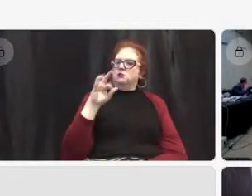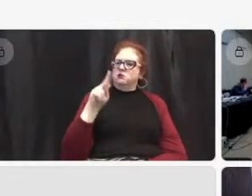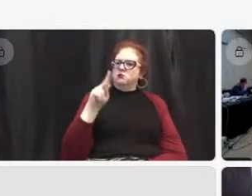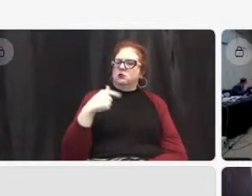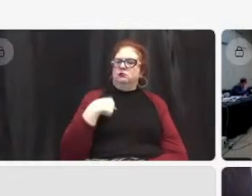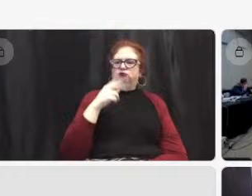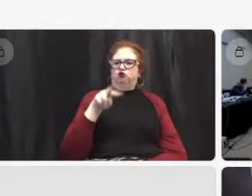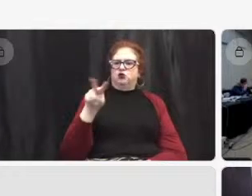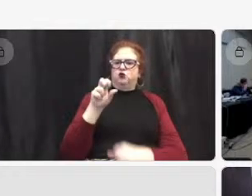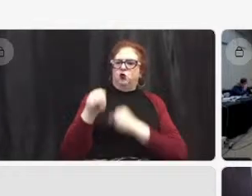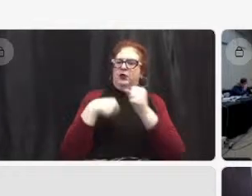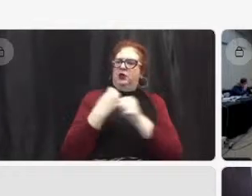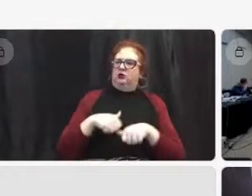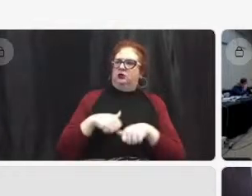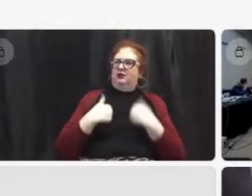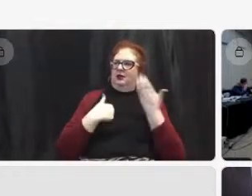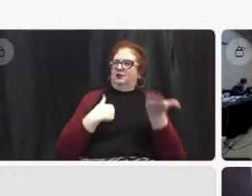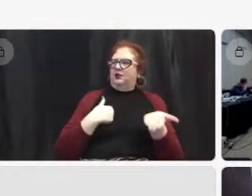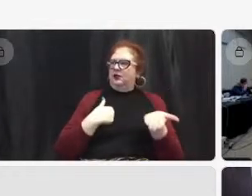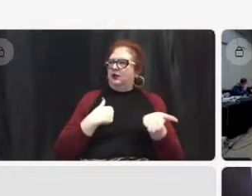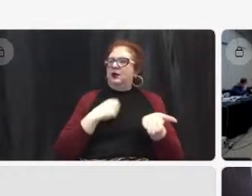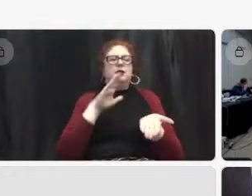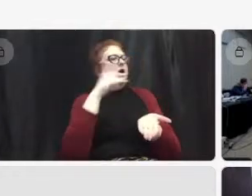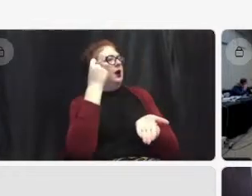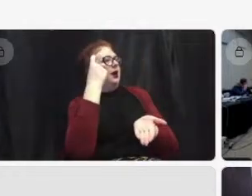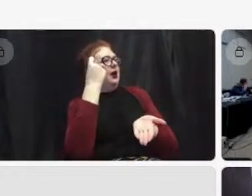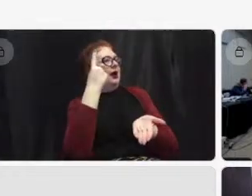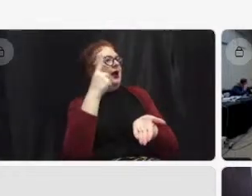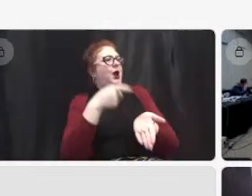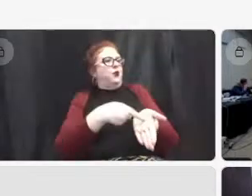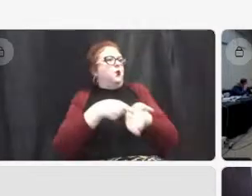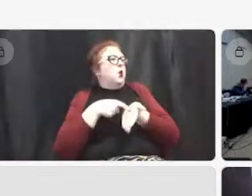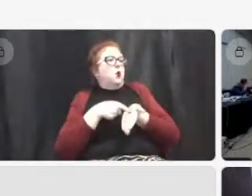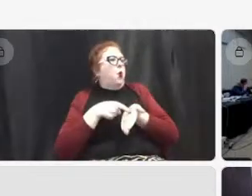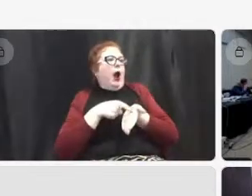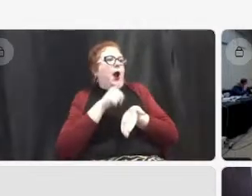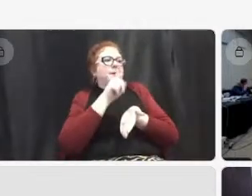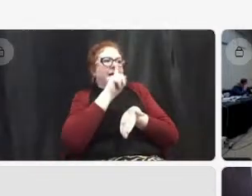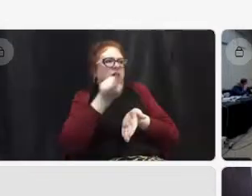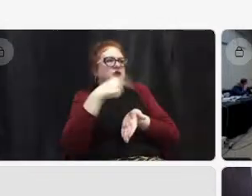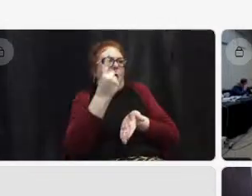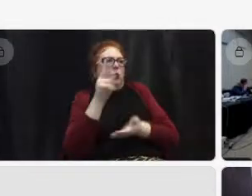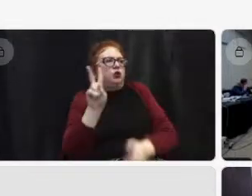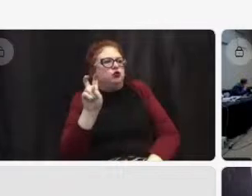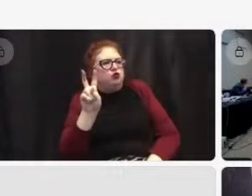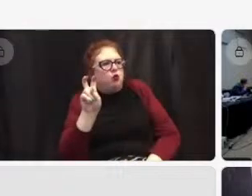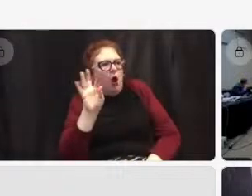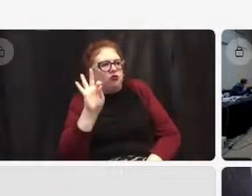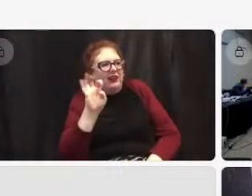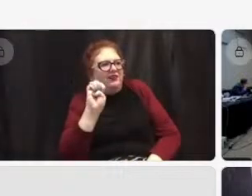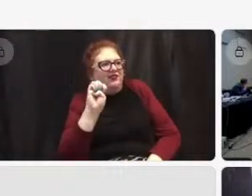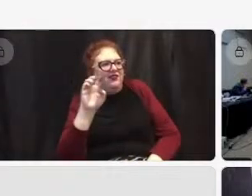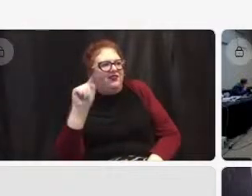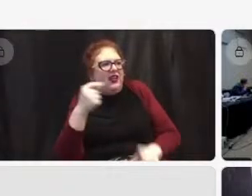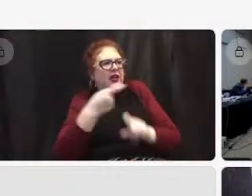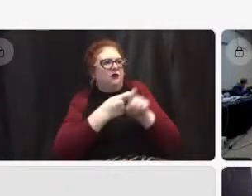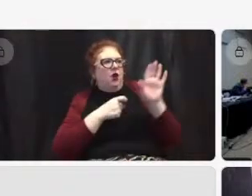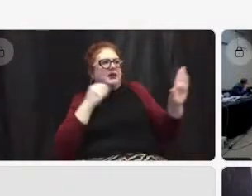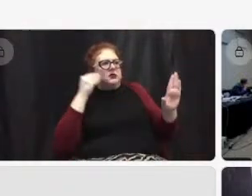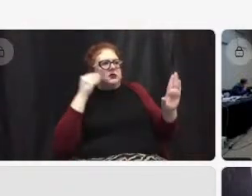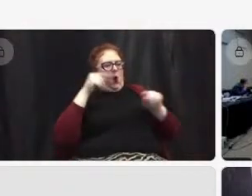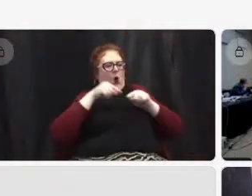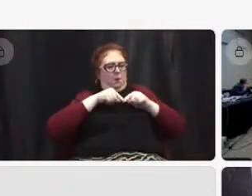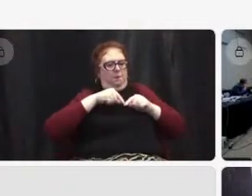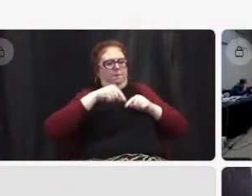But it might not have been. Remember, the requirement is just 200 feet. Is that right, from a boundary